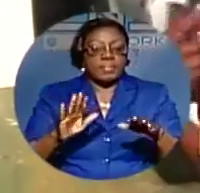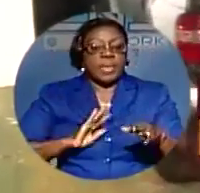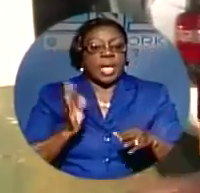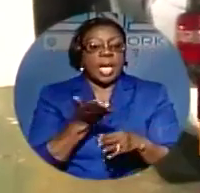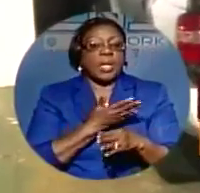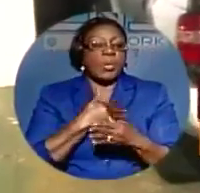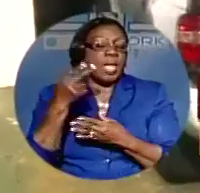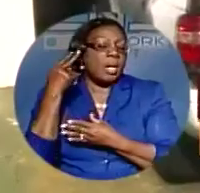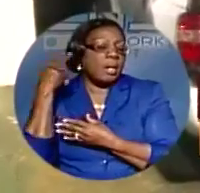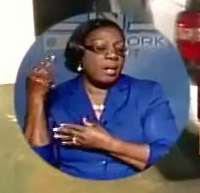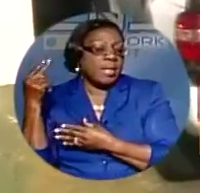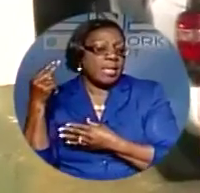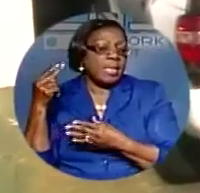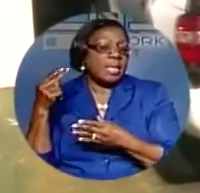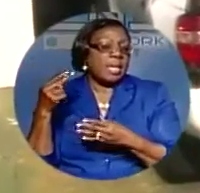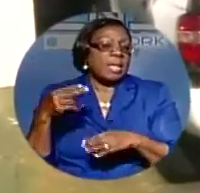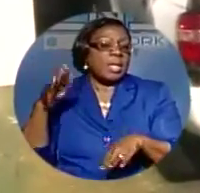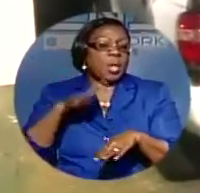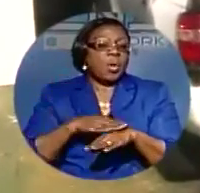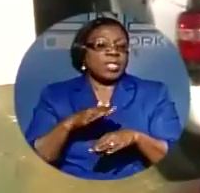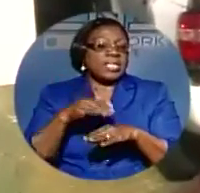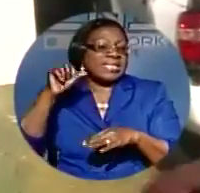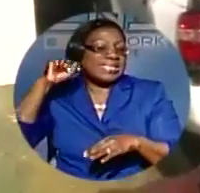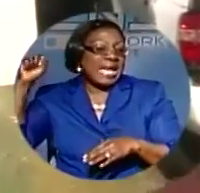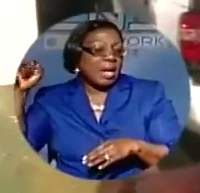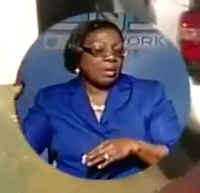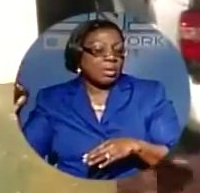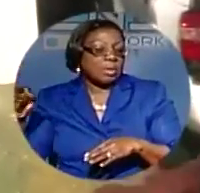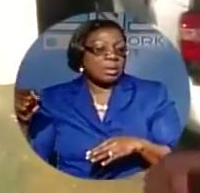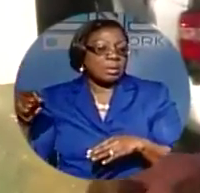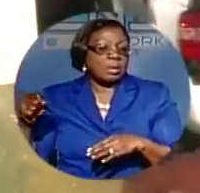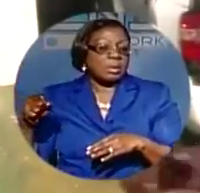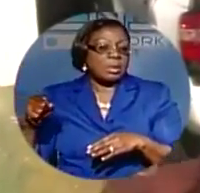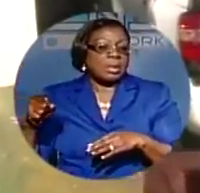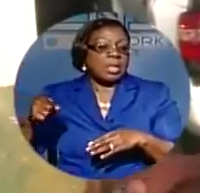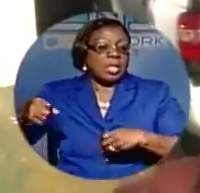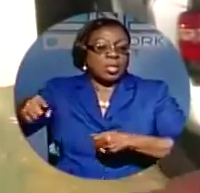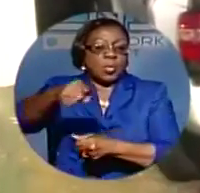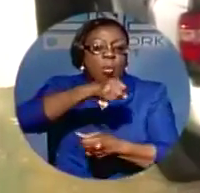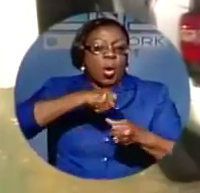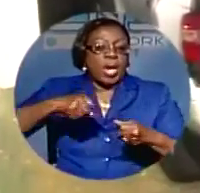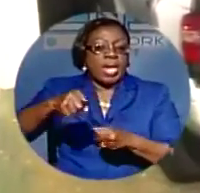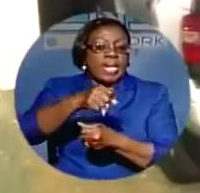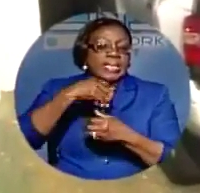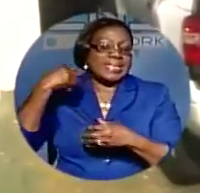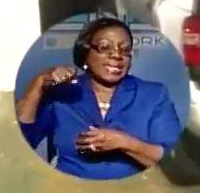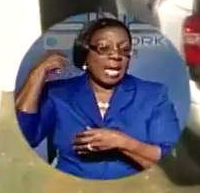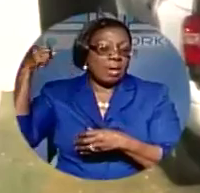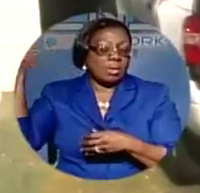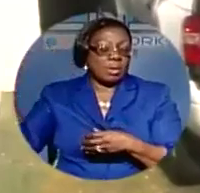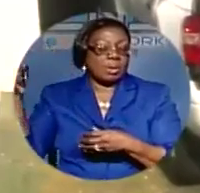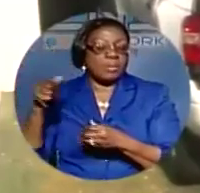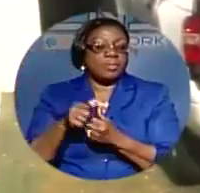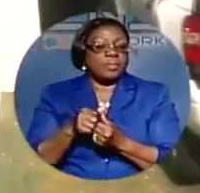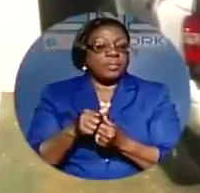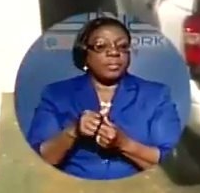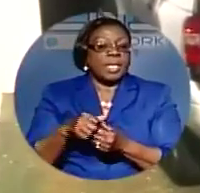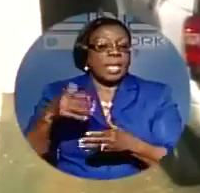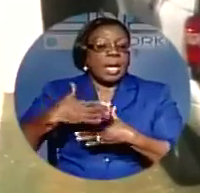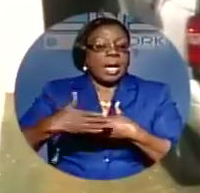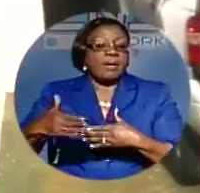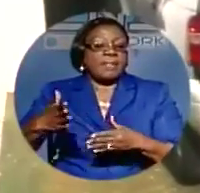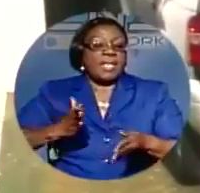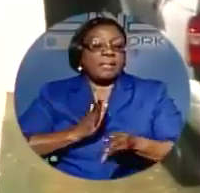heard a crashing sound, sounded the wind was just twirling and whistling and whatnot. And after